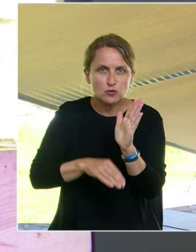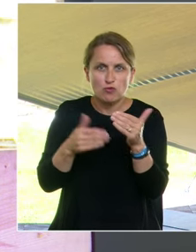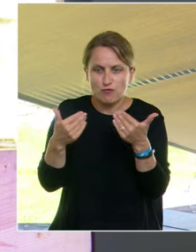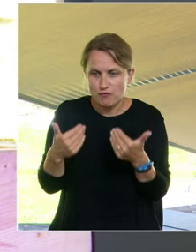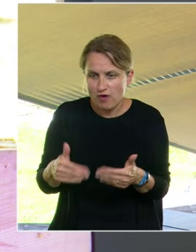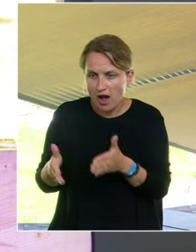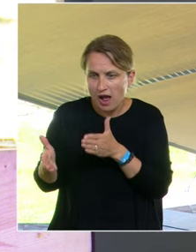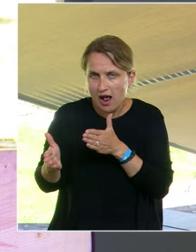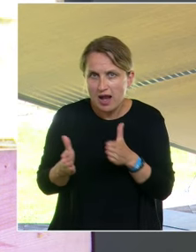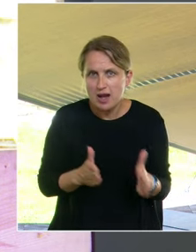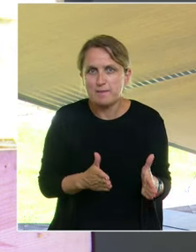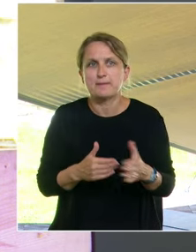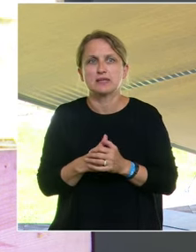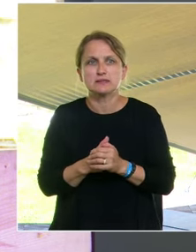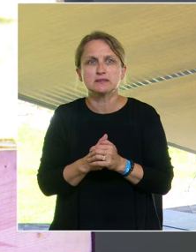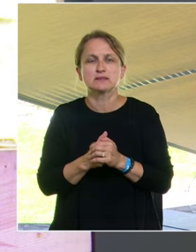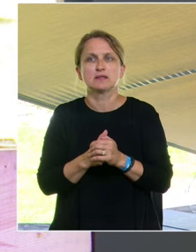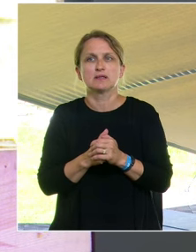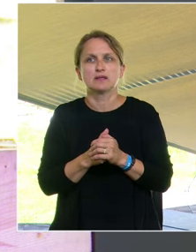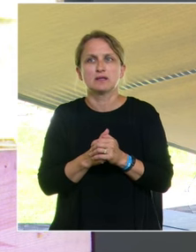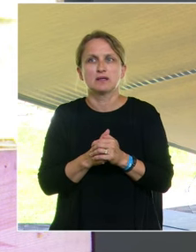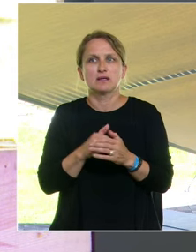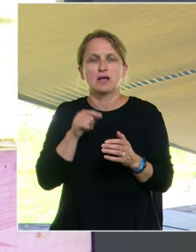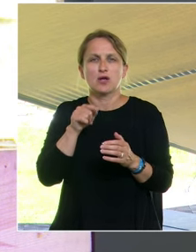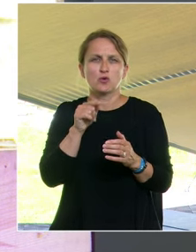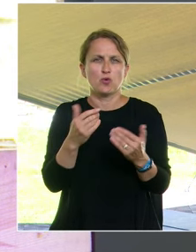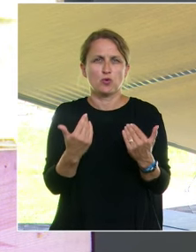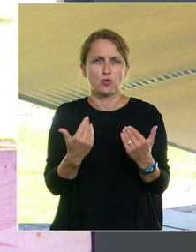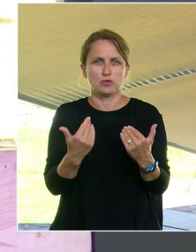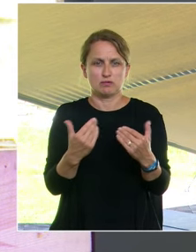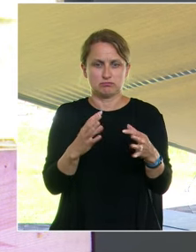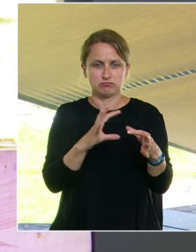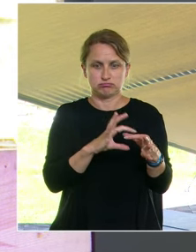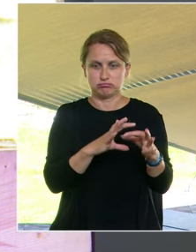with the arrival of the blockchain, technology,